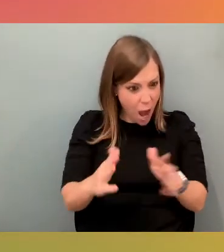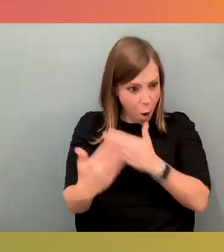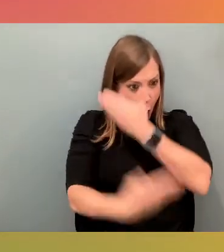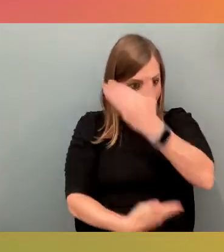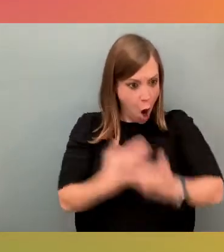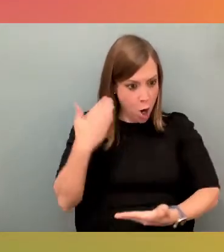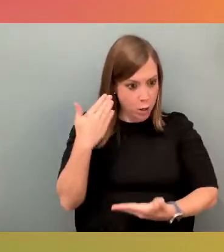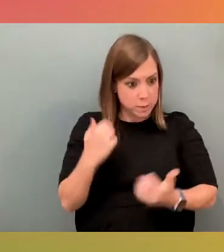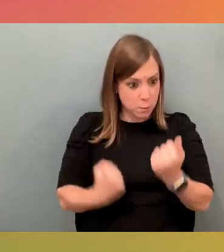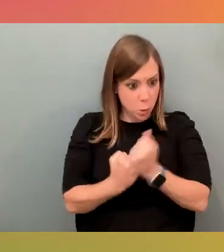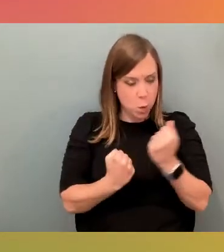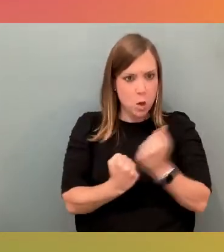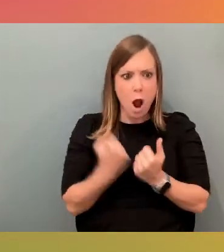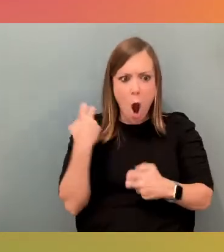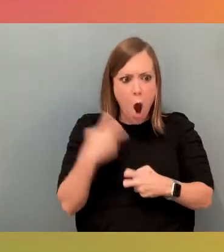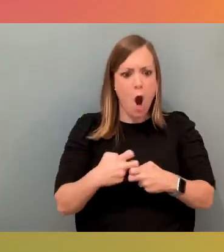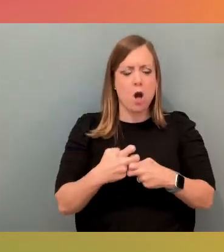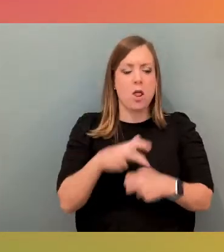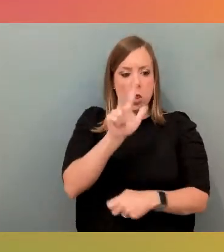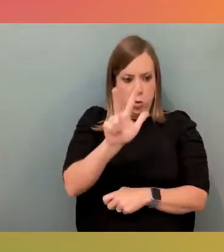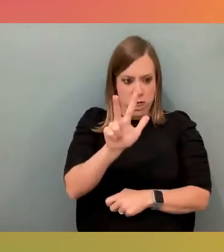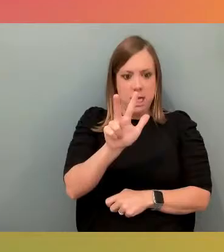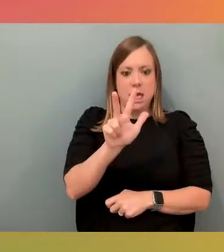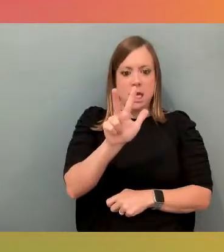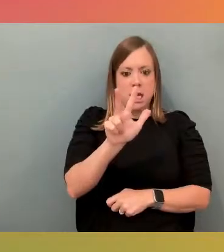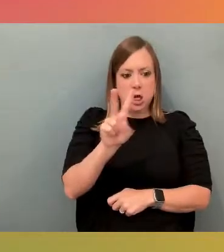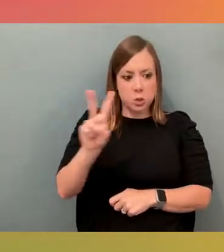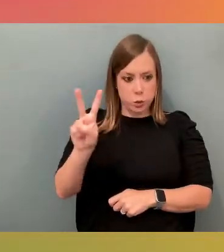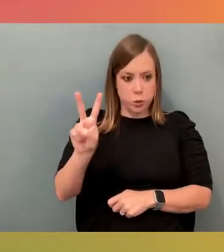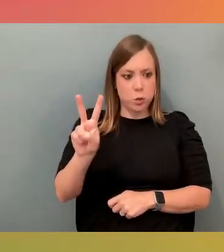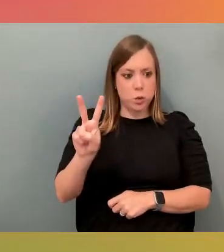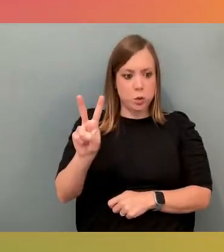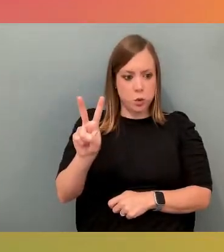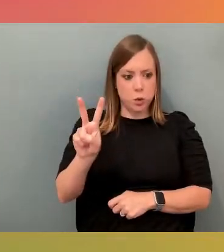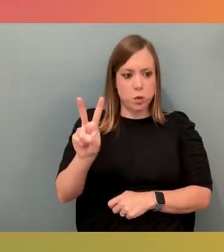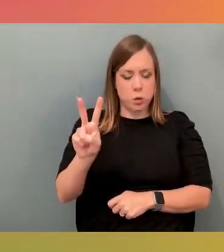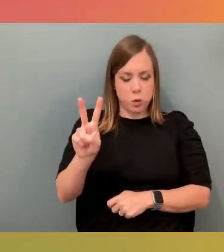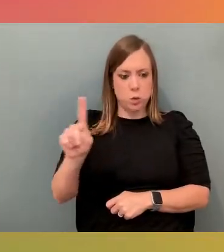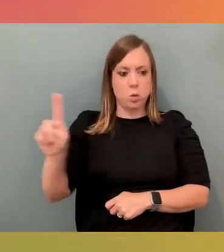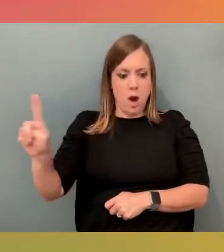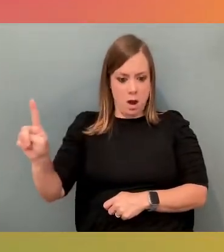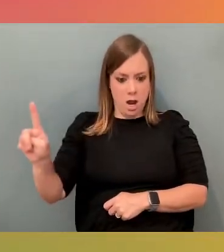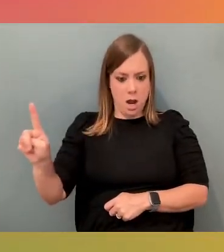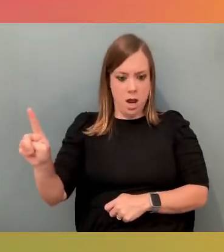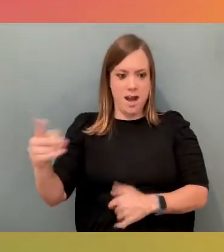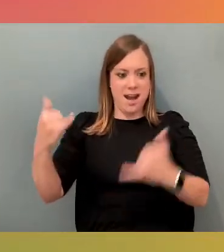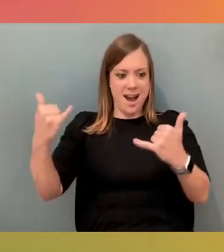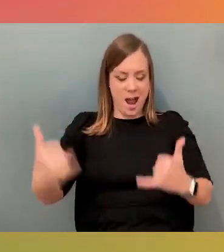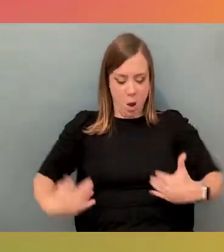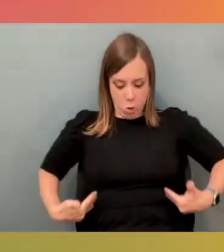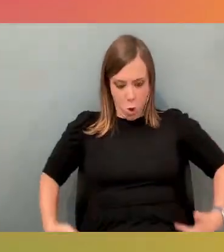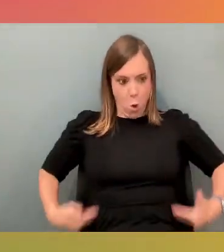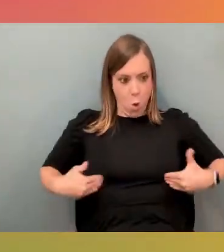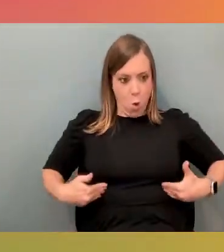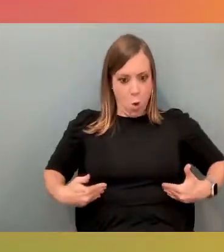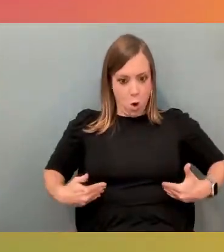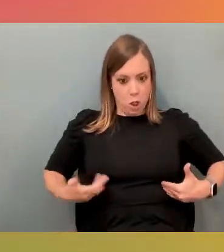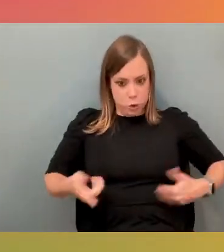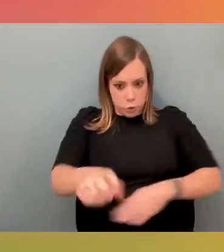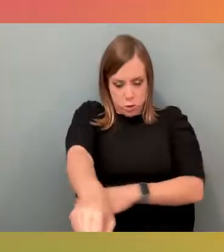3. Keep lengthening the spine for 2. And 1, use your core, use your legs to come